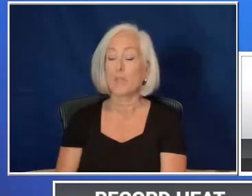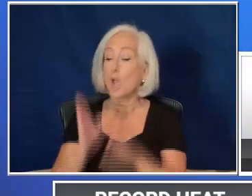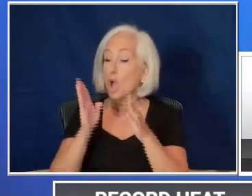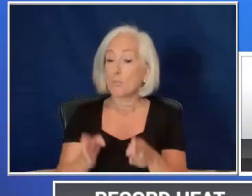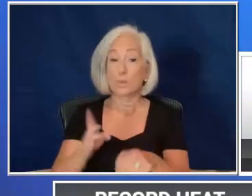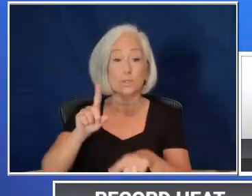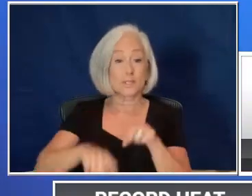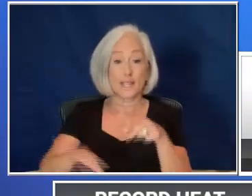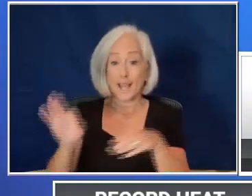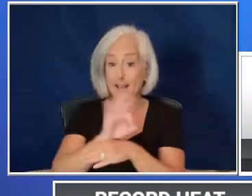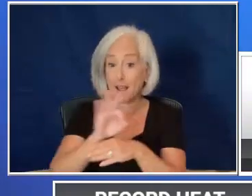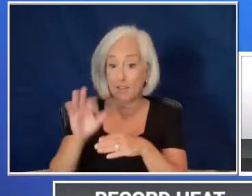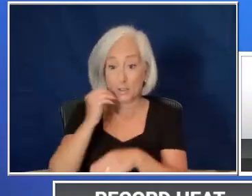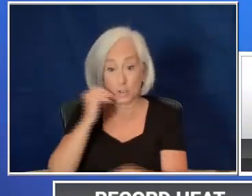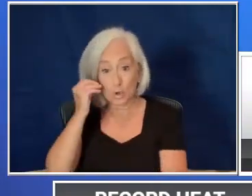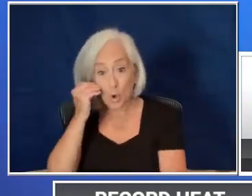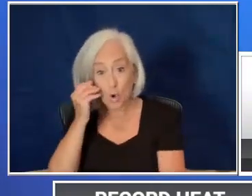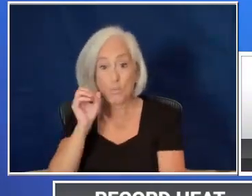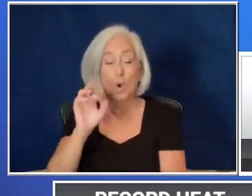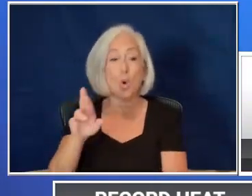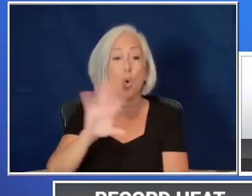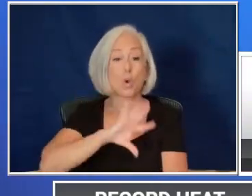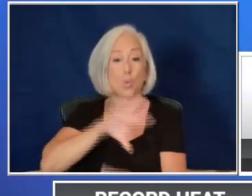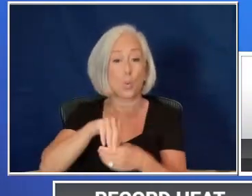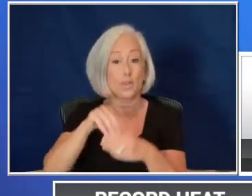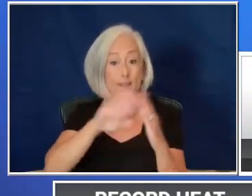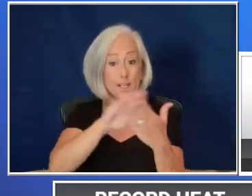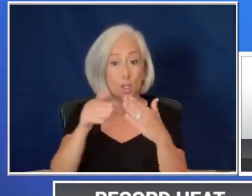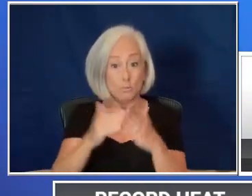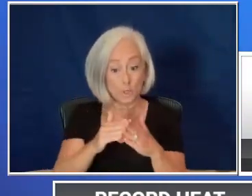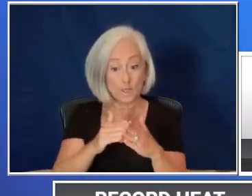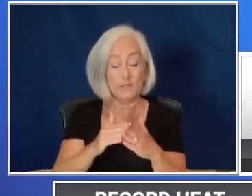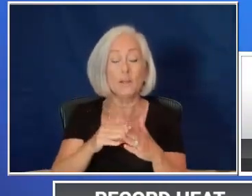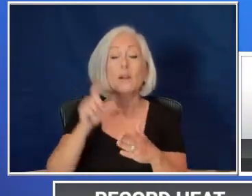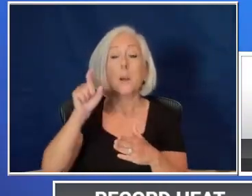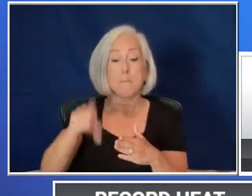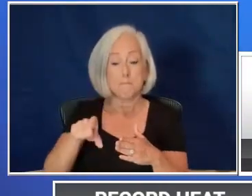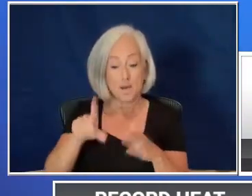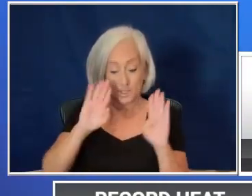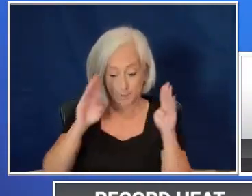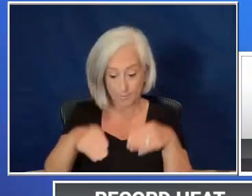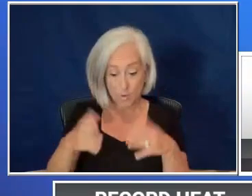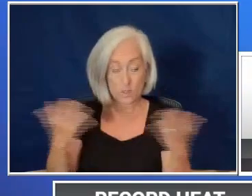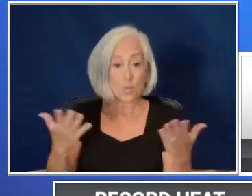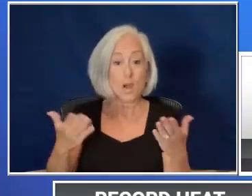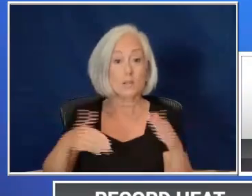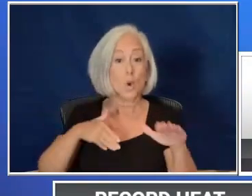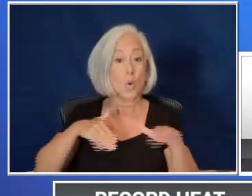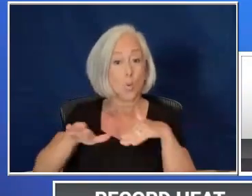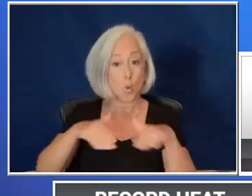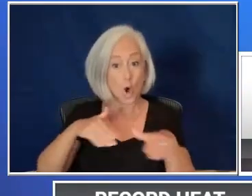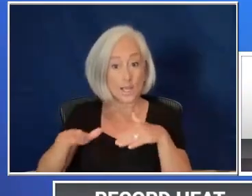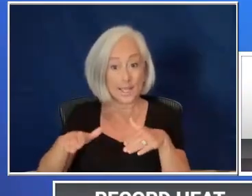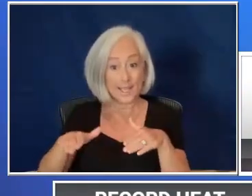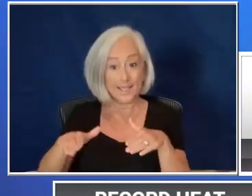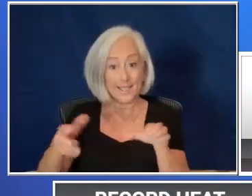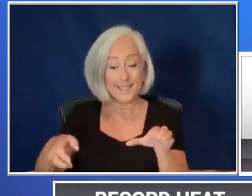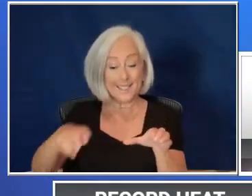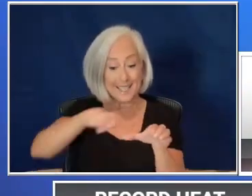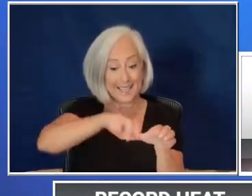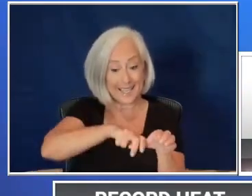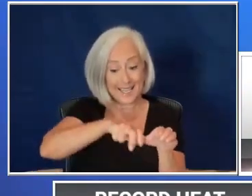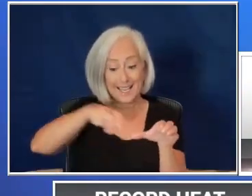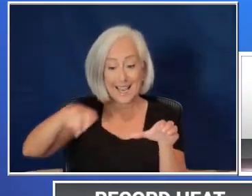their community is going to need to work on whether it's their mobility, walking, getting in and out of a vehicle as we're getting ready to